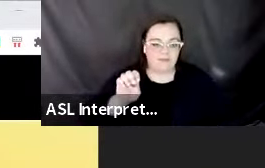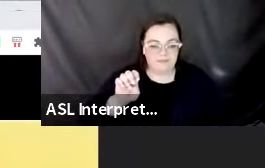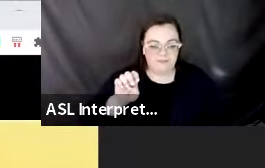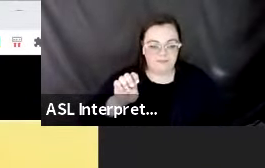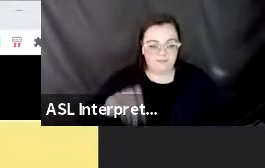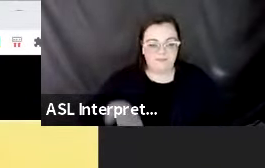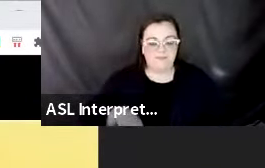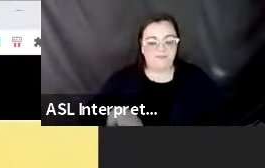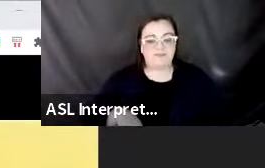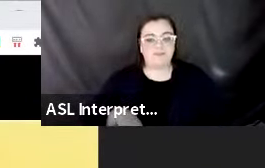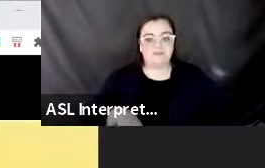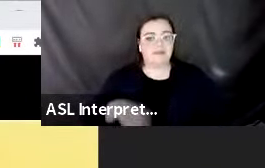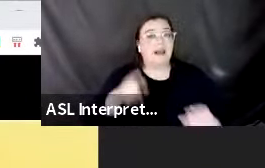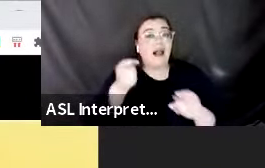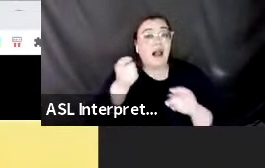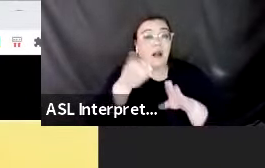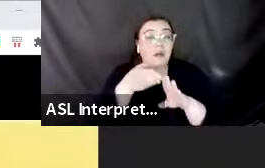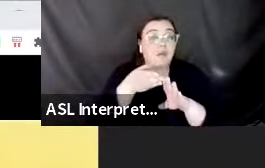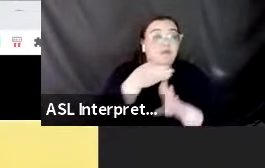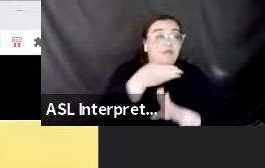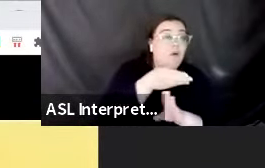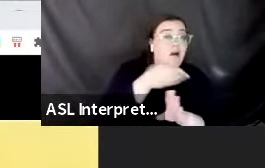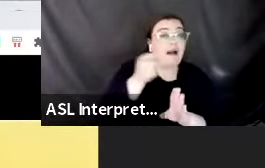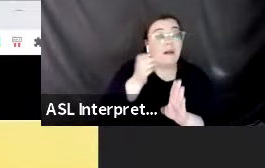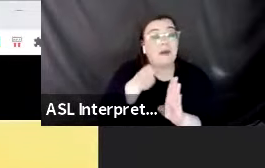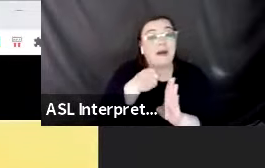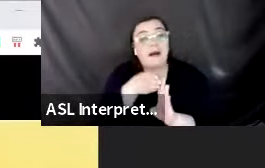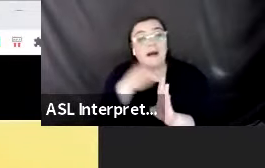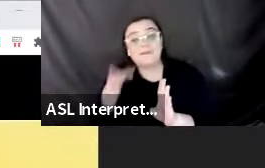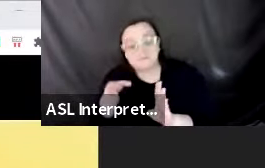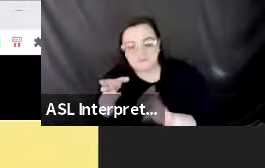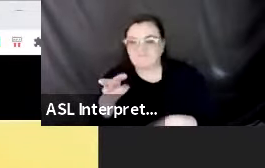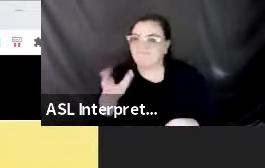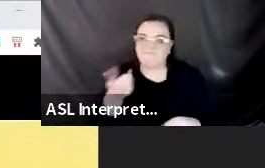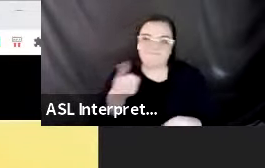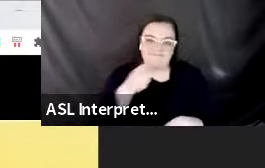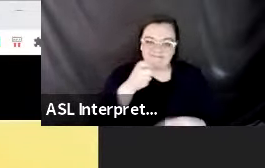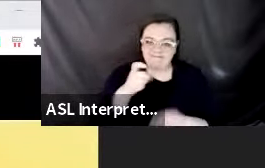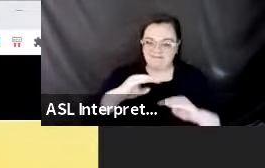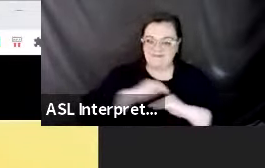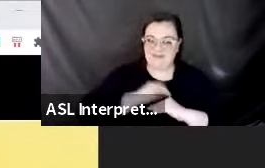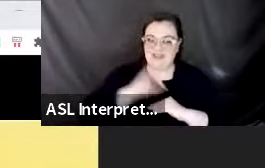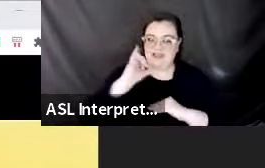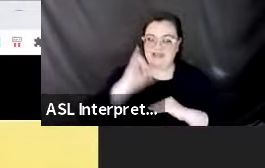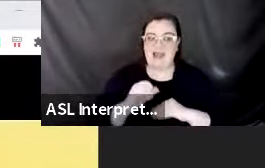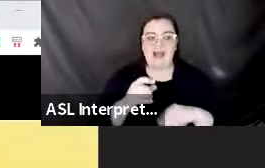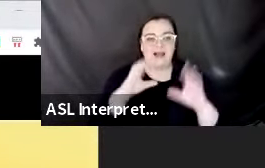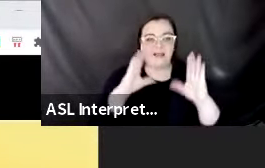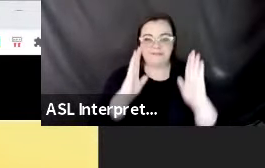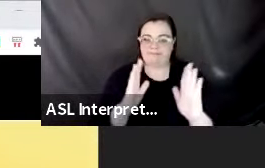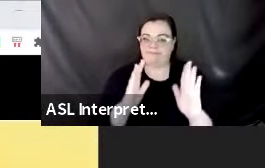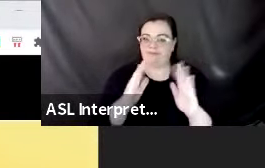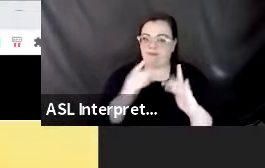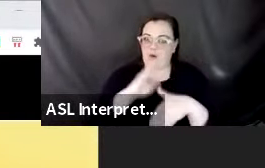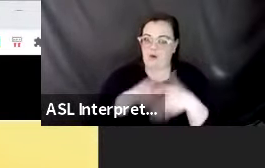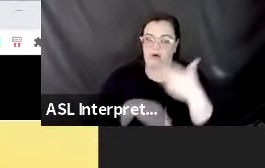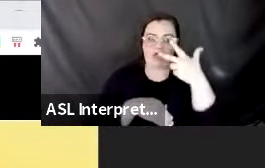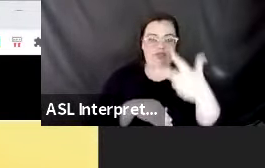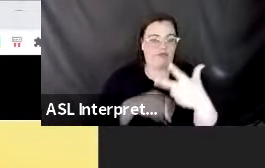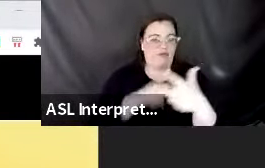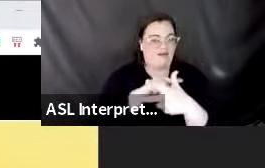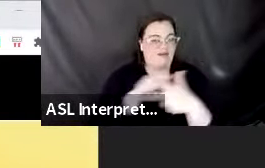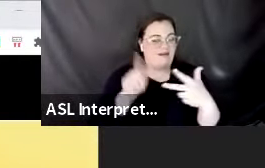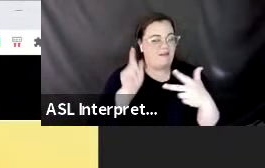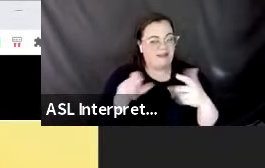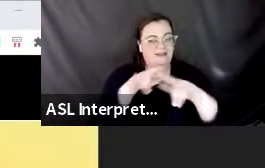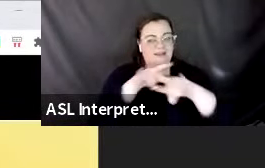behind the principal is going to fail that one piece of foreground. So that will not make you eligible. So